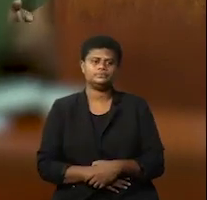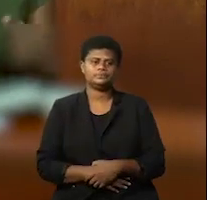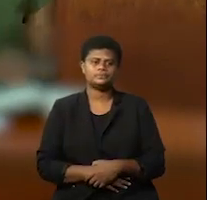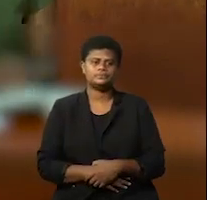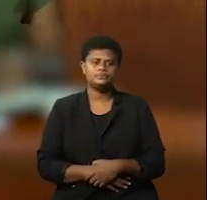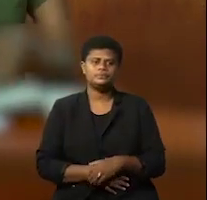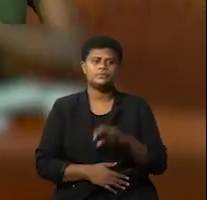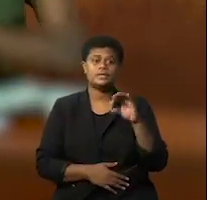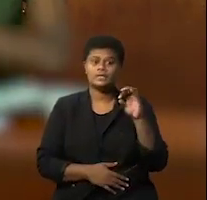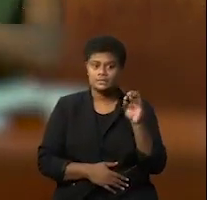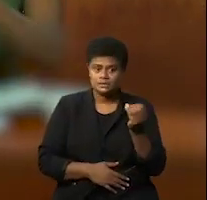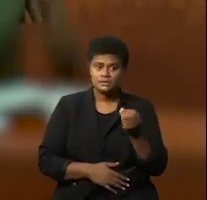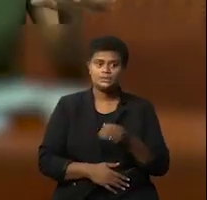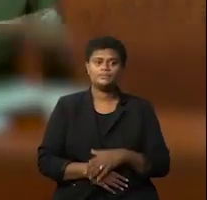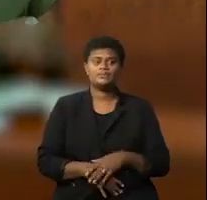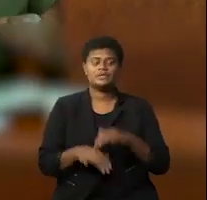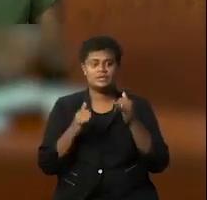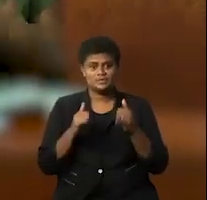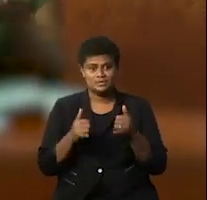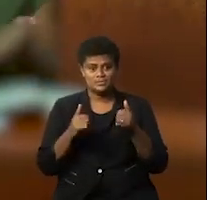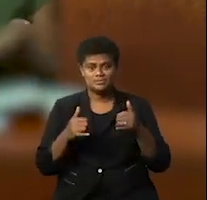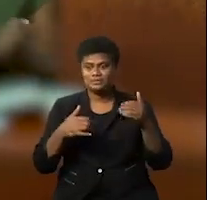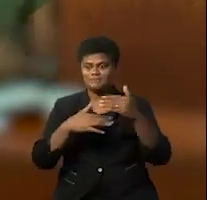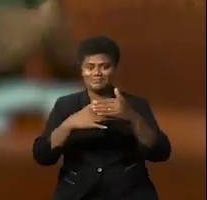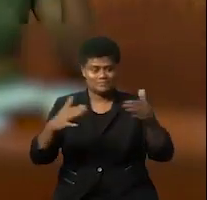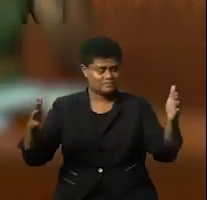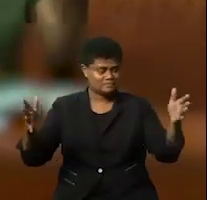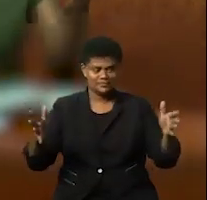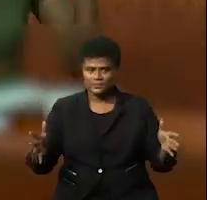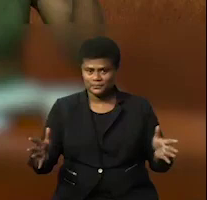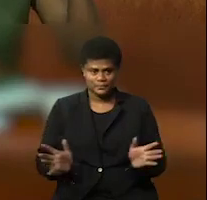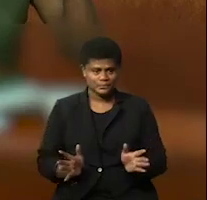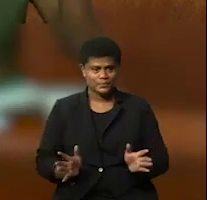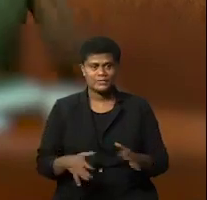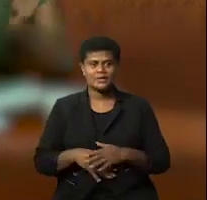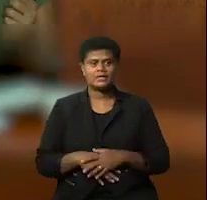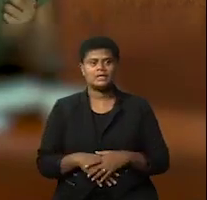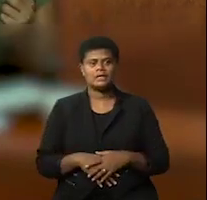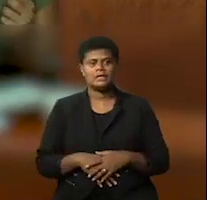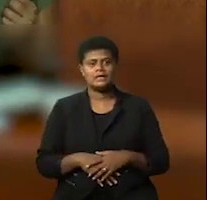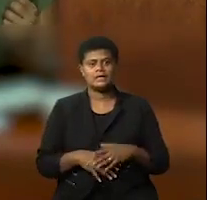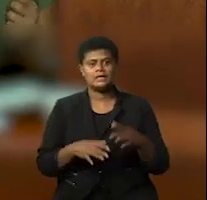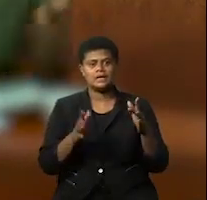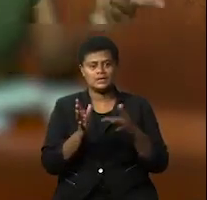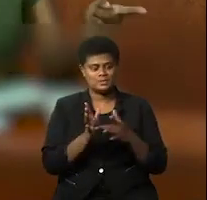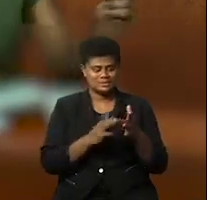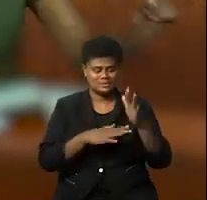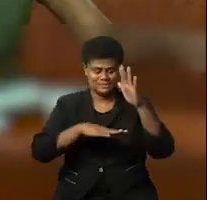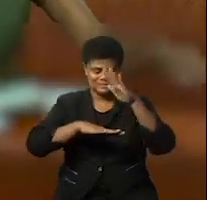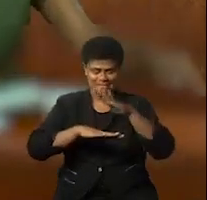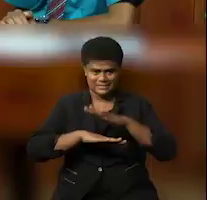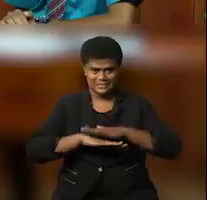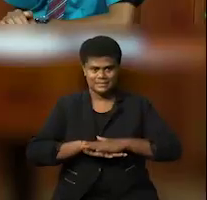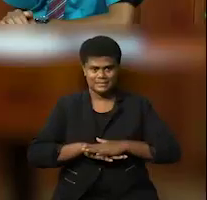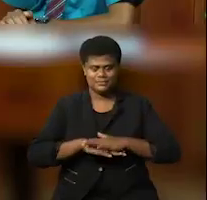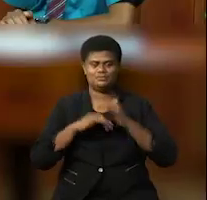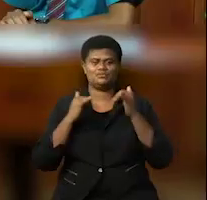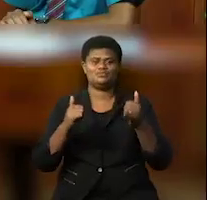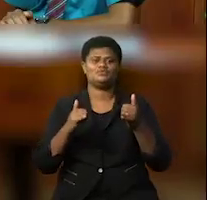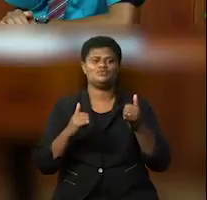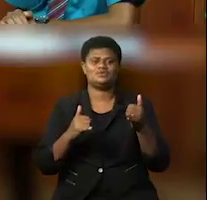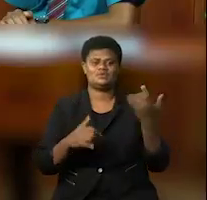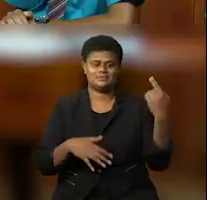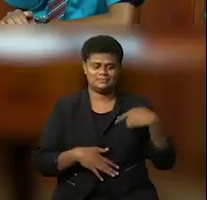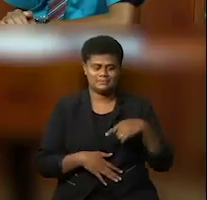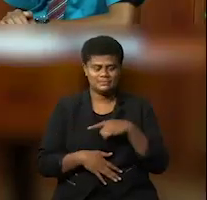parallel. Mm. Like there is a judgment scene, and of course there is the Ancient of Days, God himself, and then you have the Son of Man, as it mentions there, and it also mentions